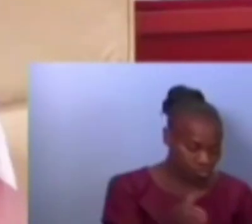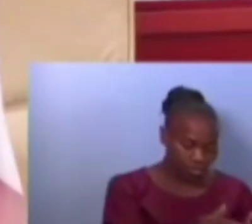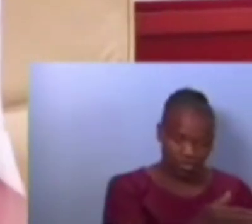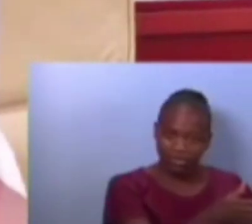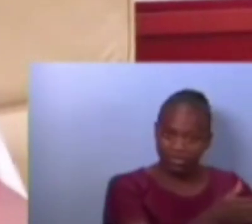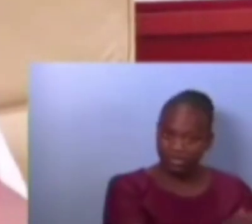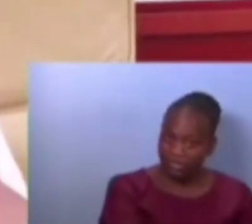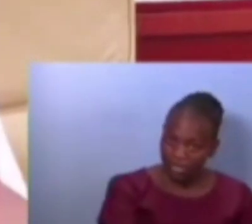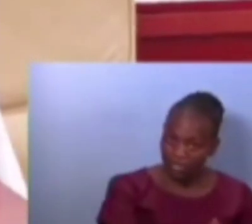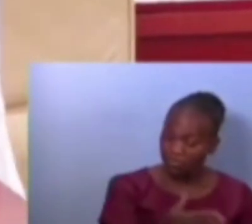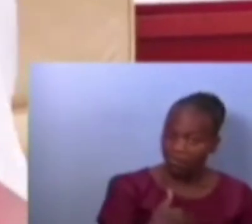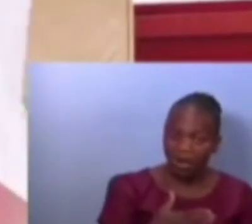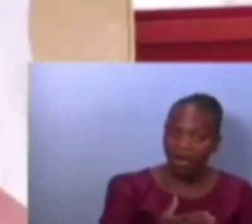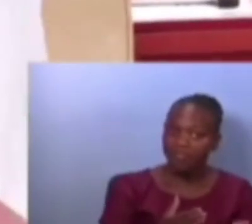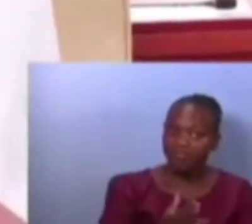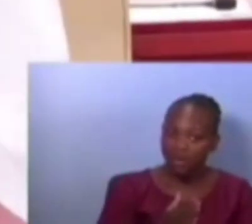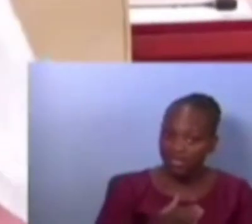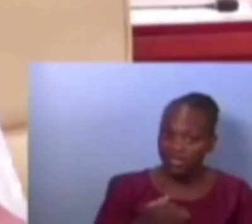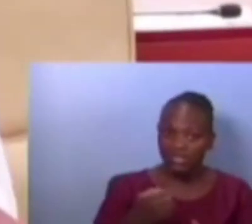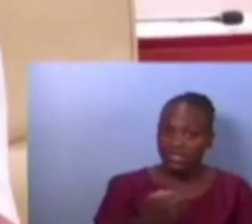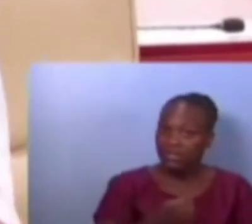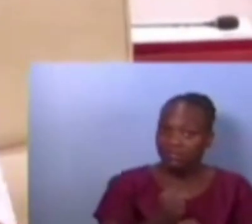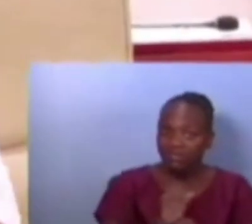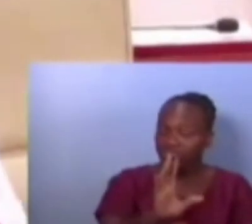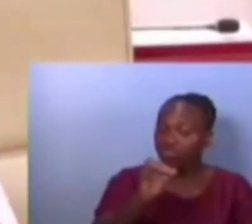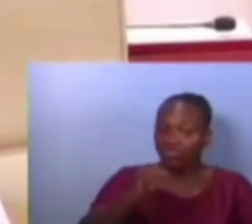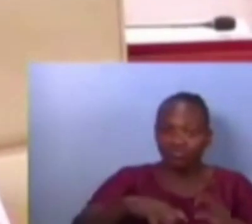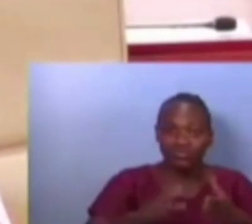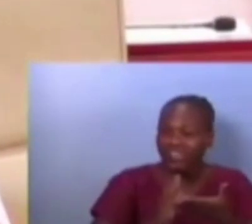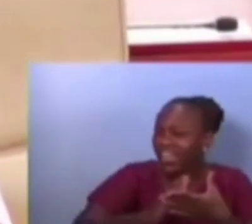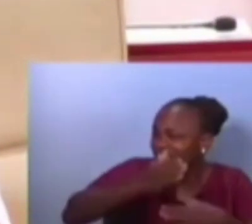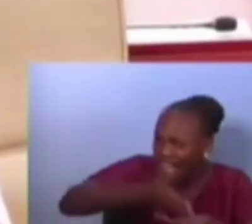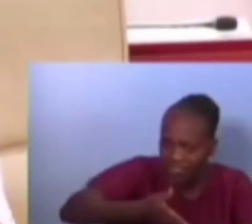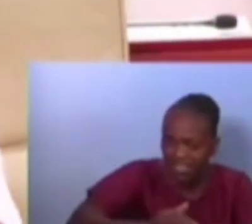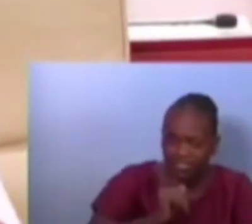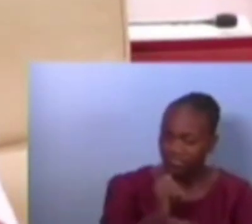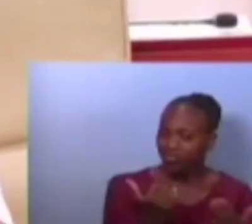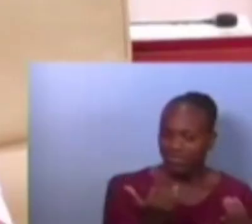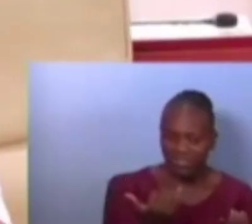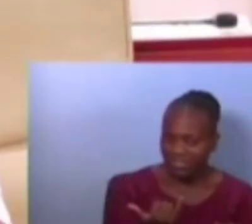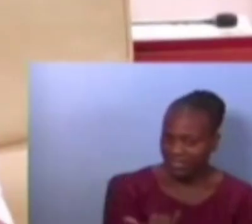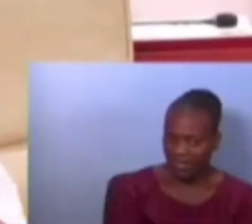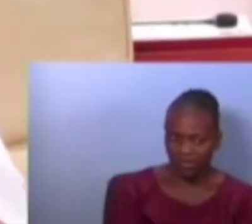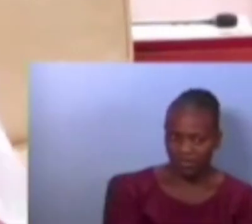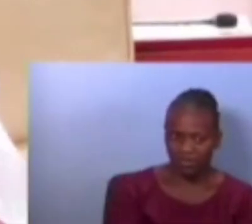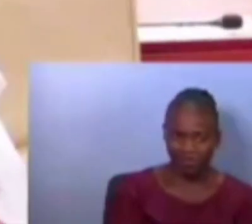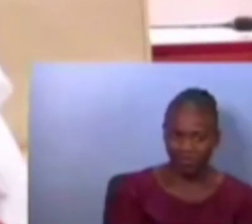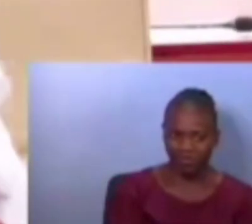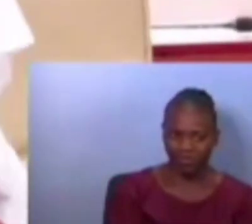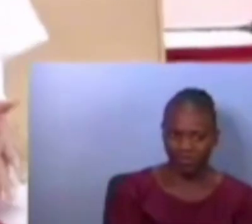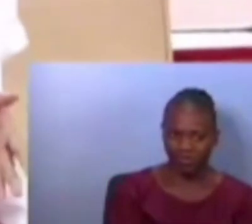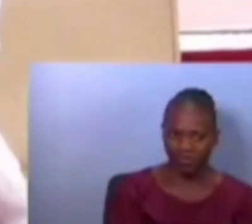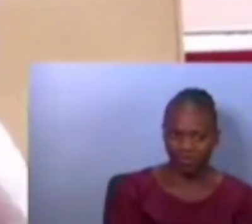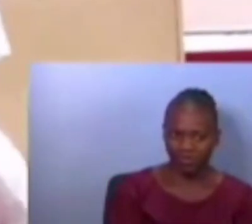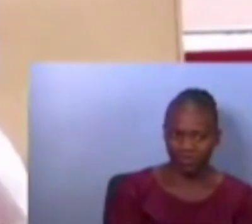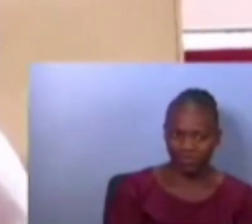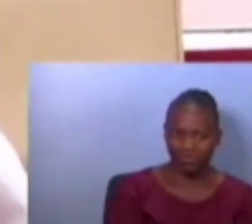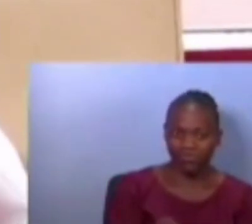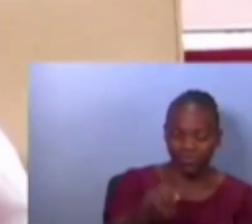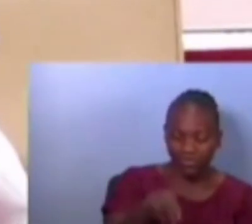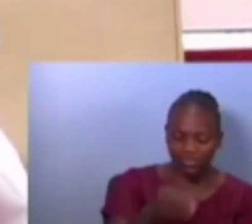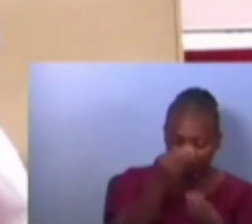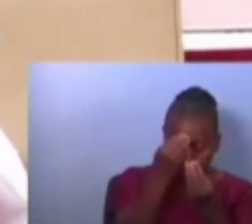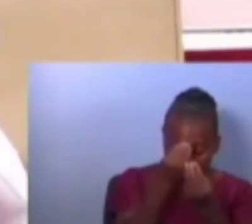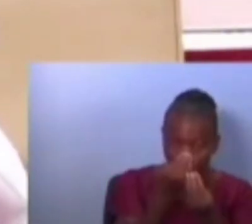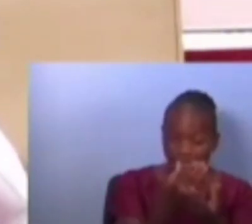leader. You are well within your right to make your preliminary remarks after. You cannot be violating our standing orders.